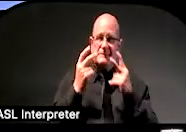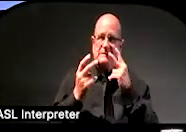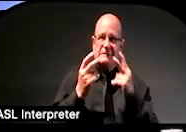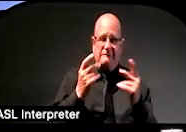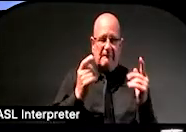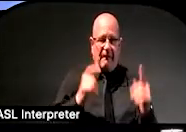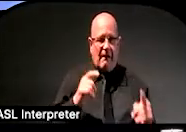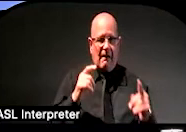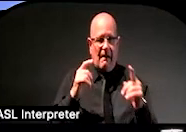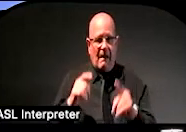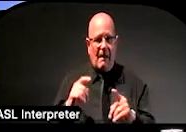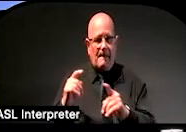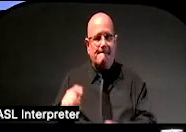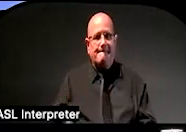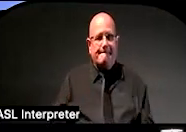in